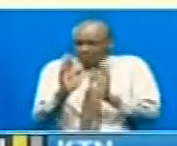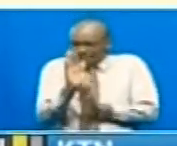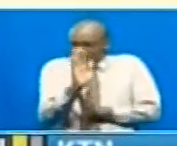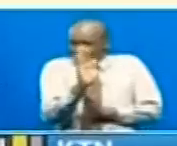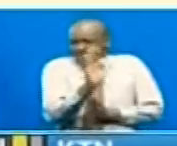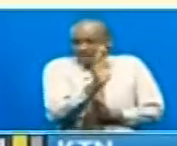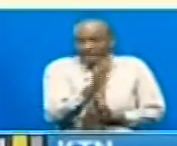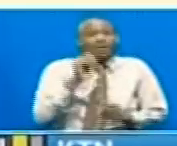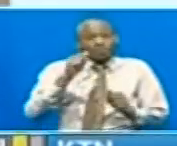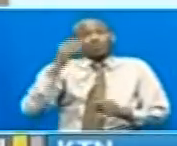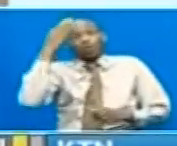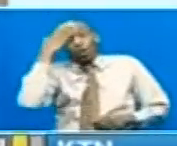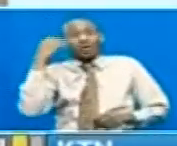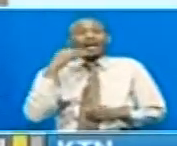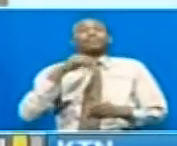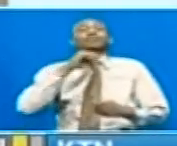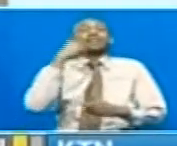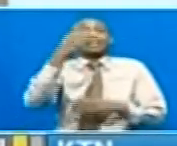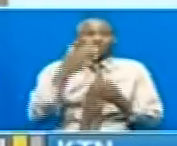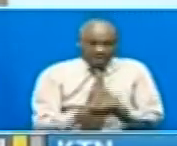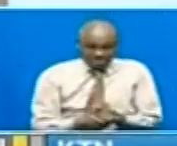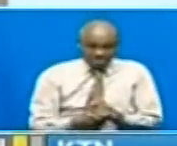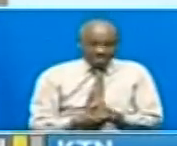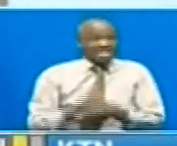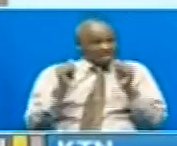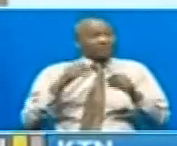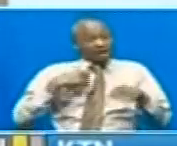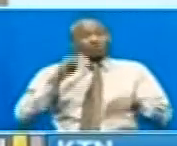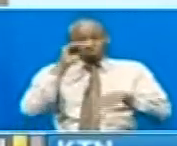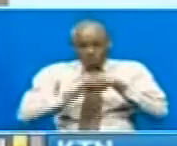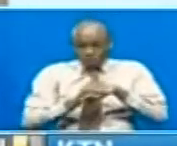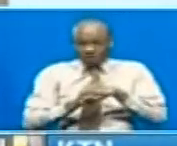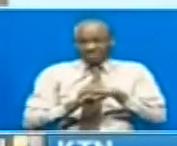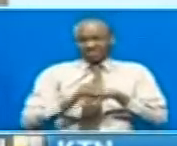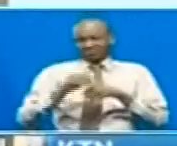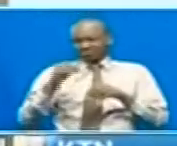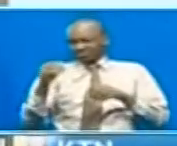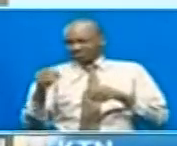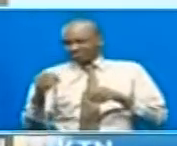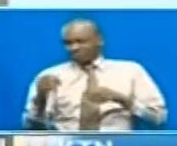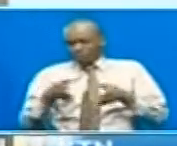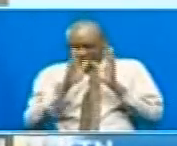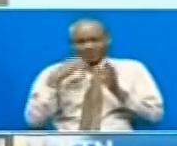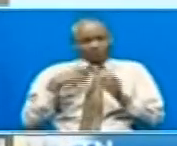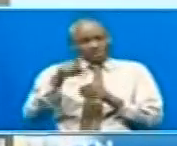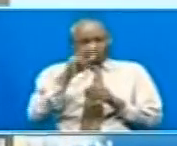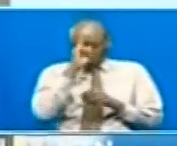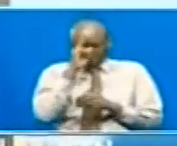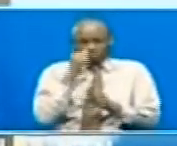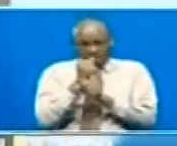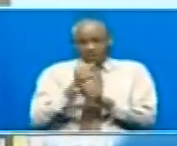predict, you know, crime trends. With a very good intelligence system, you can be in a position now to zero in on some of these